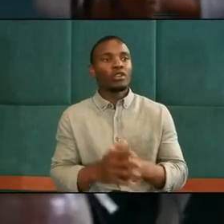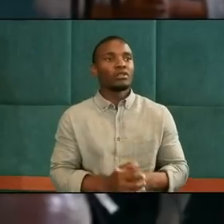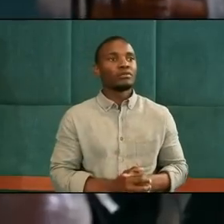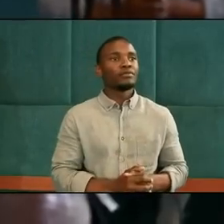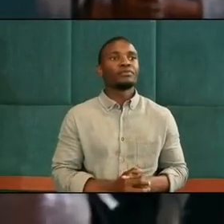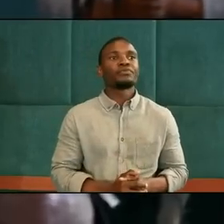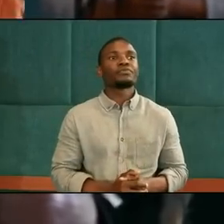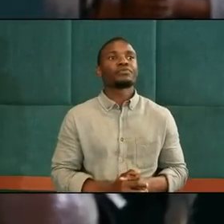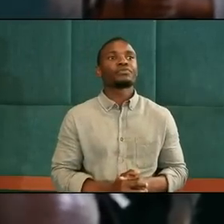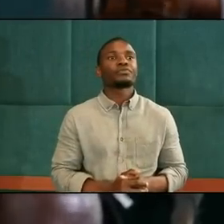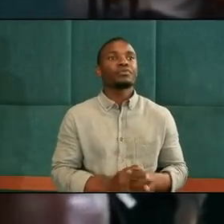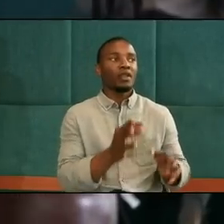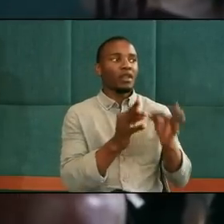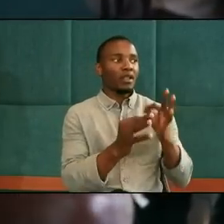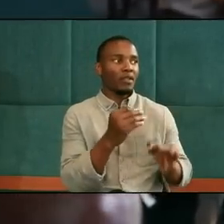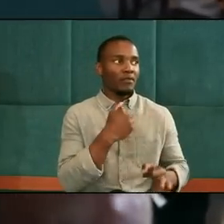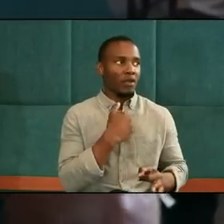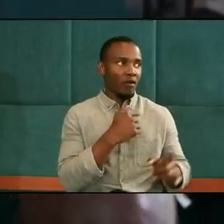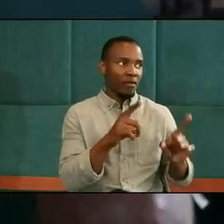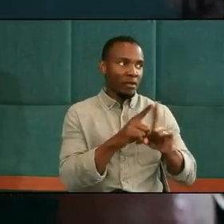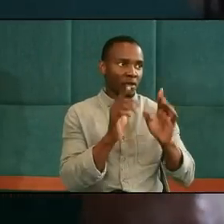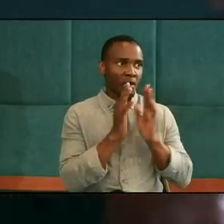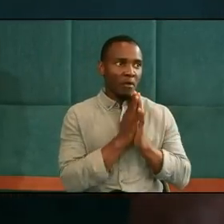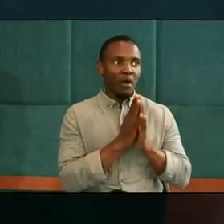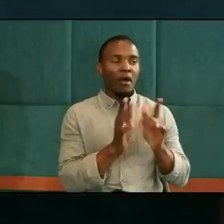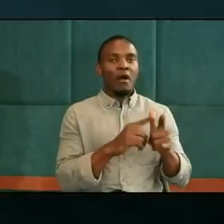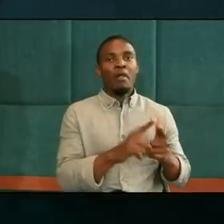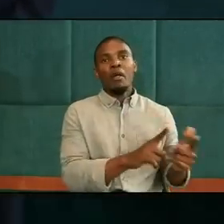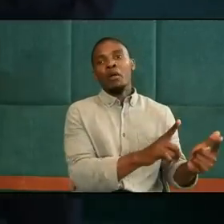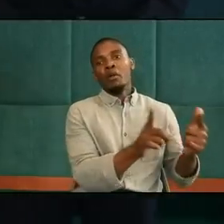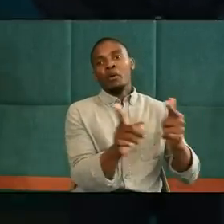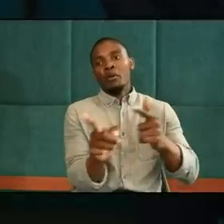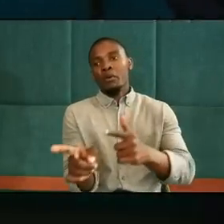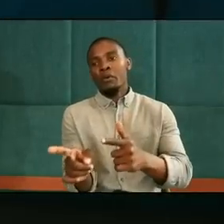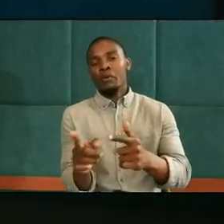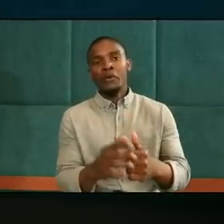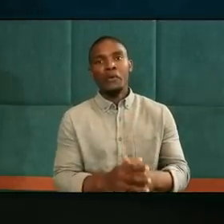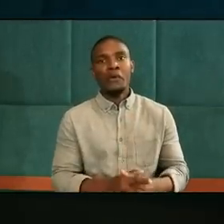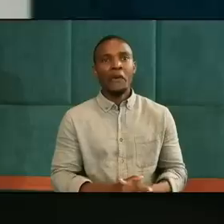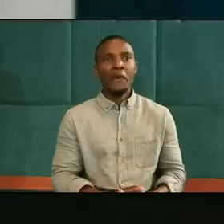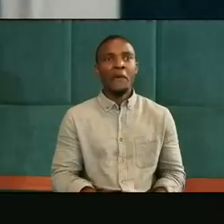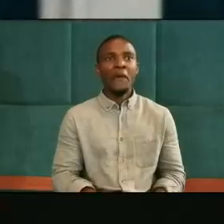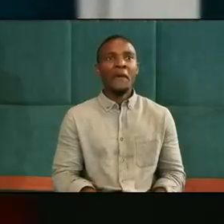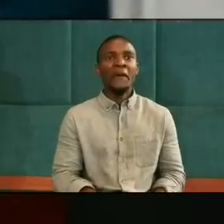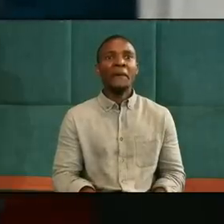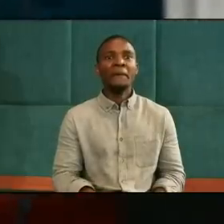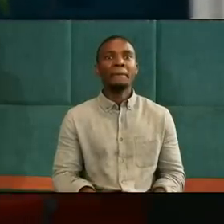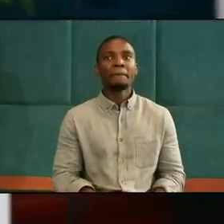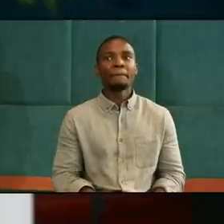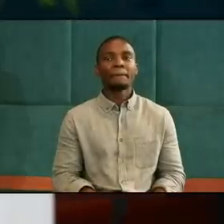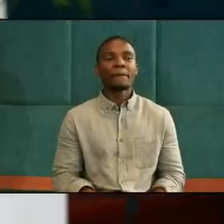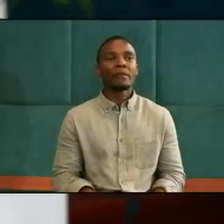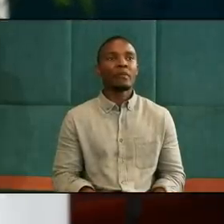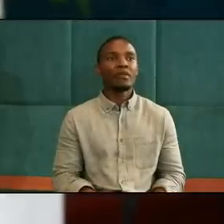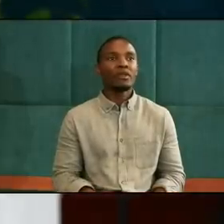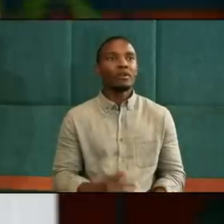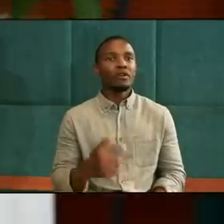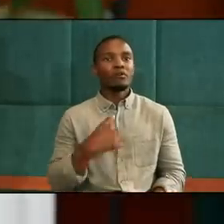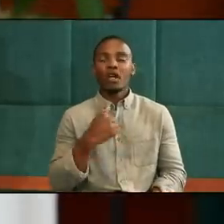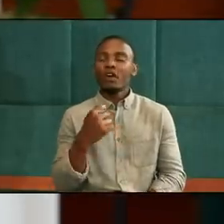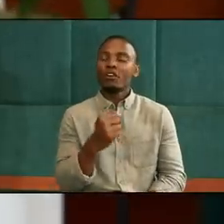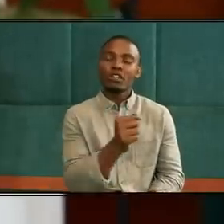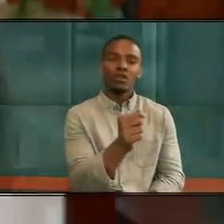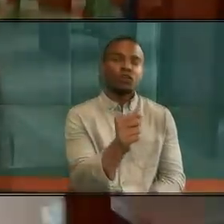and join us. Come and join us. Walk down this altar. Give your hand to the hand of God.